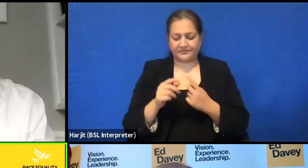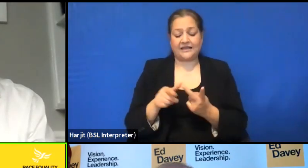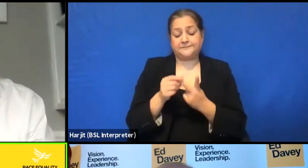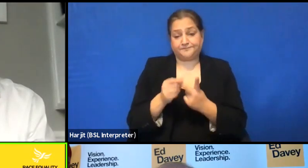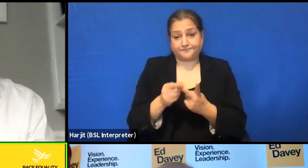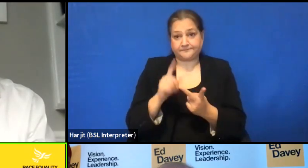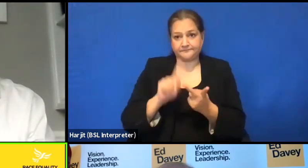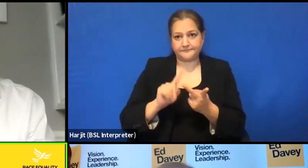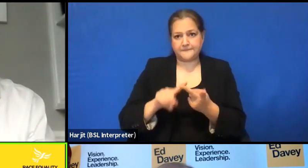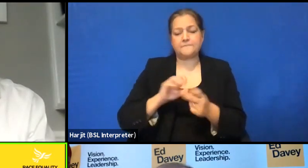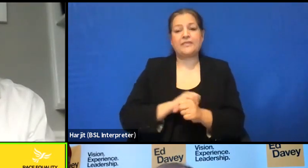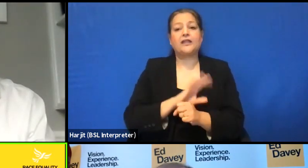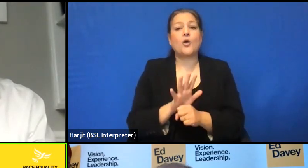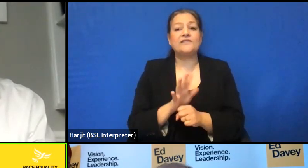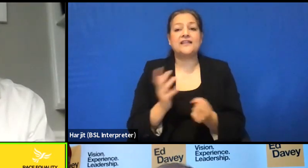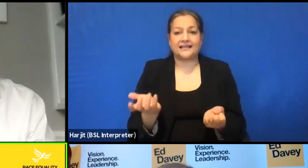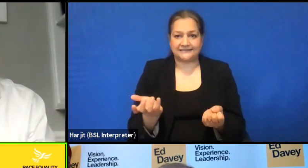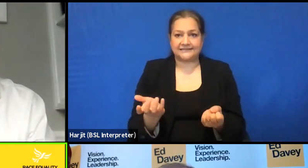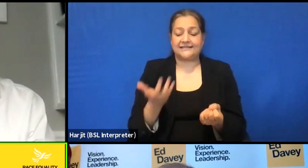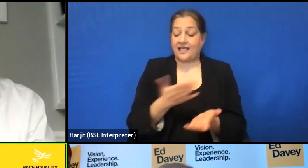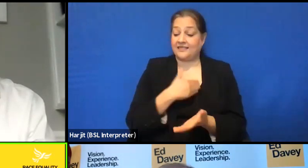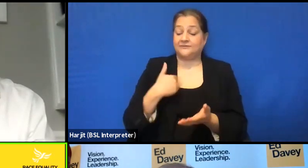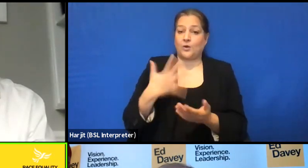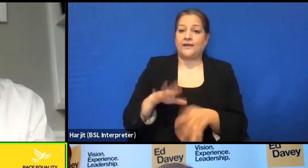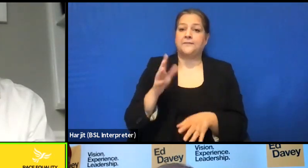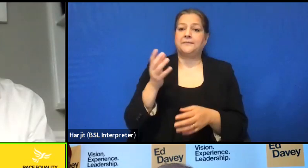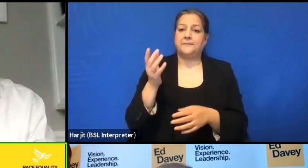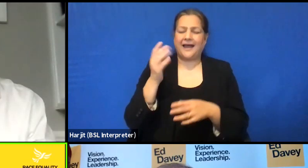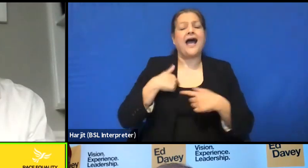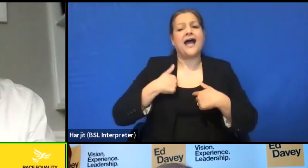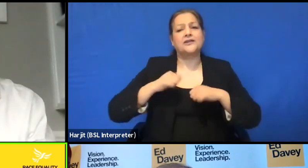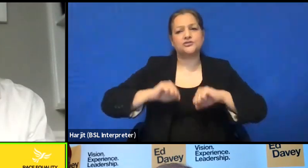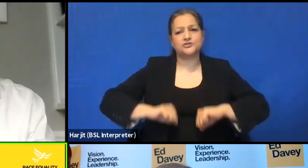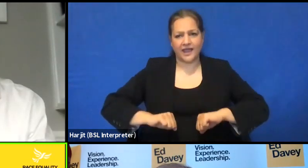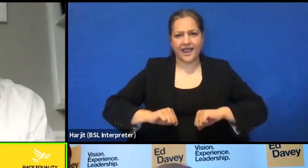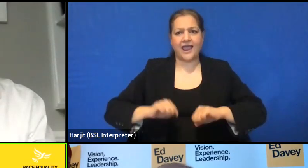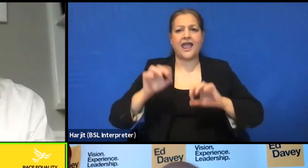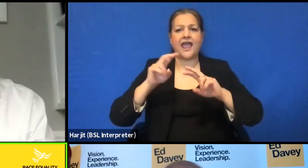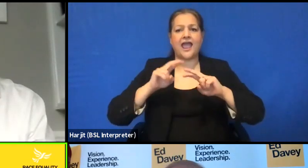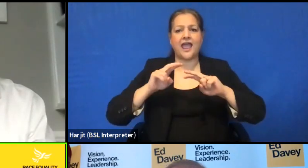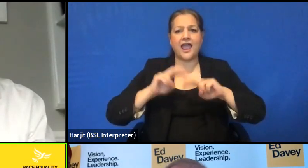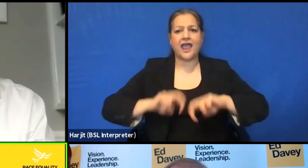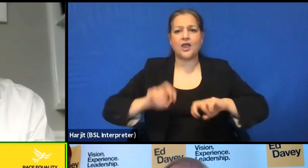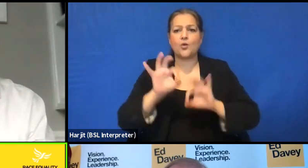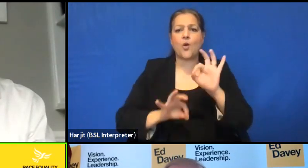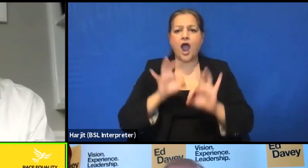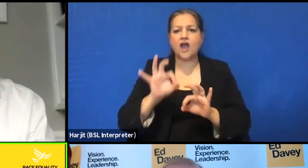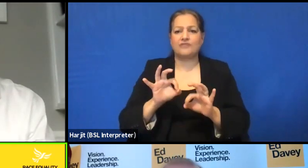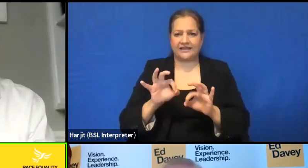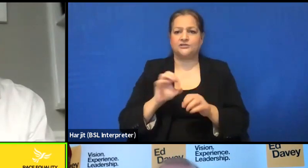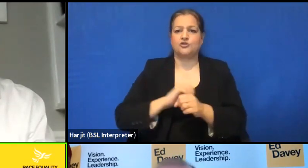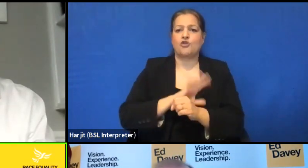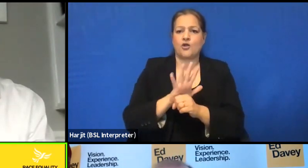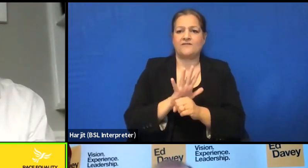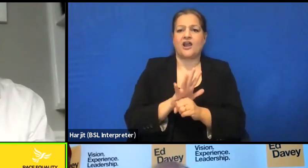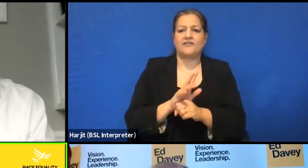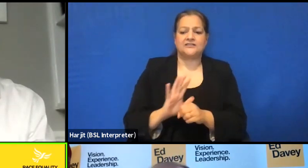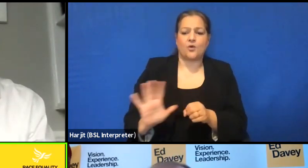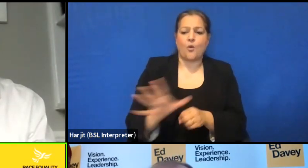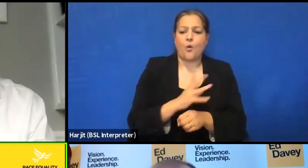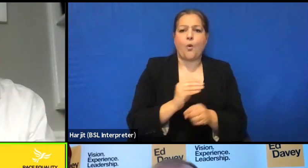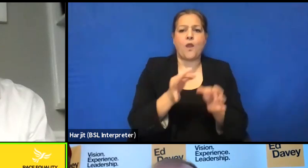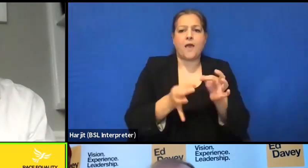relaying some of the evidence that I was hearing this morning. I chair the inquiry into coronavirus for the all-party group. We're taking evidence